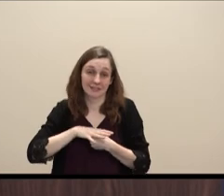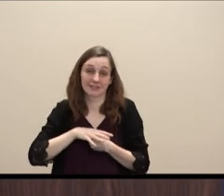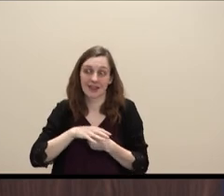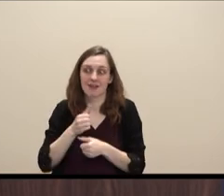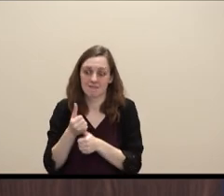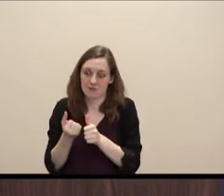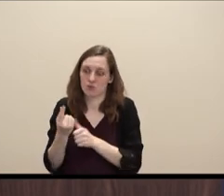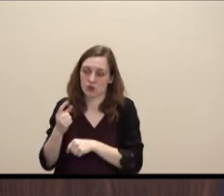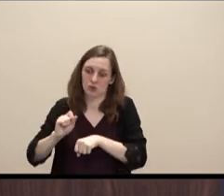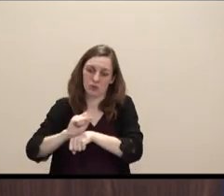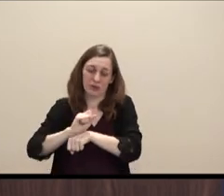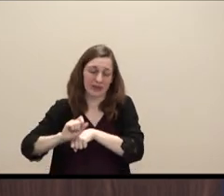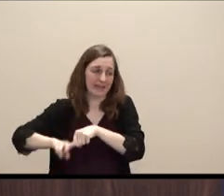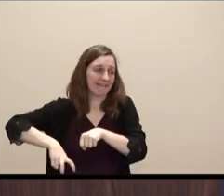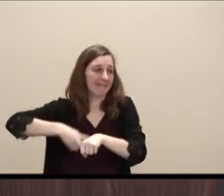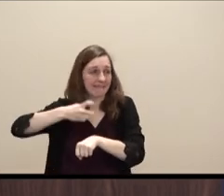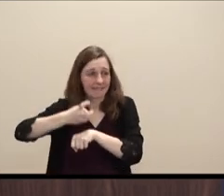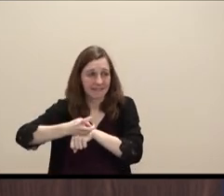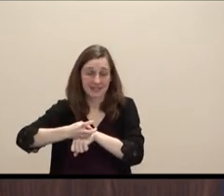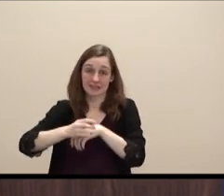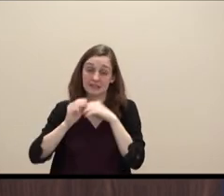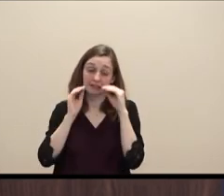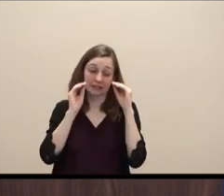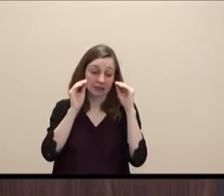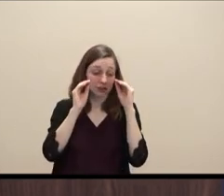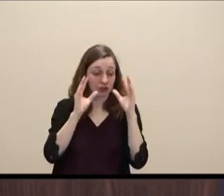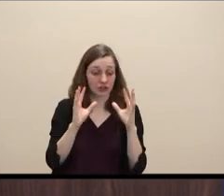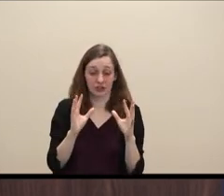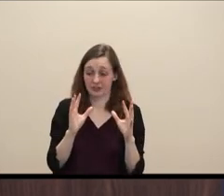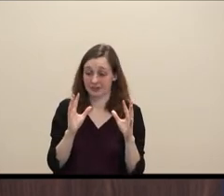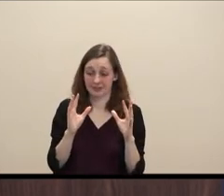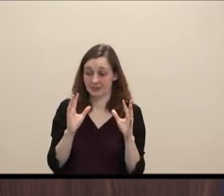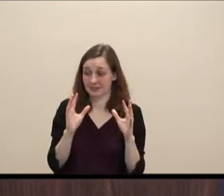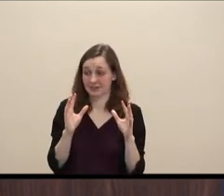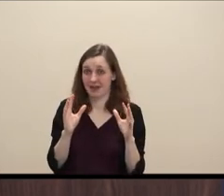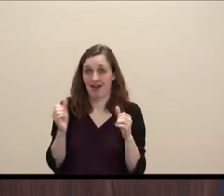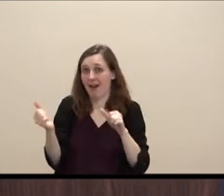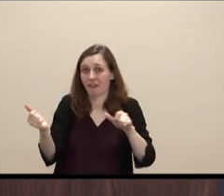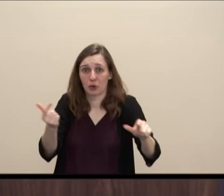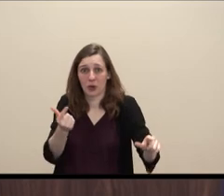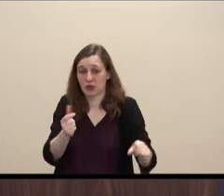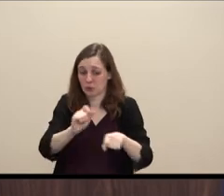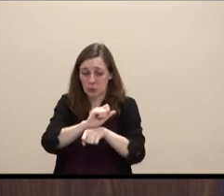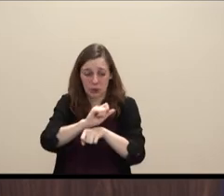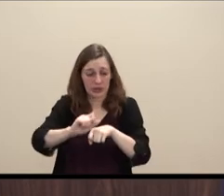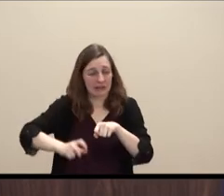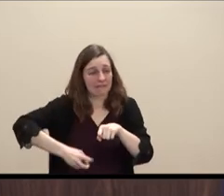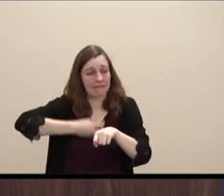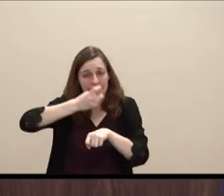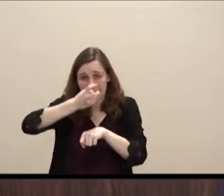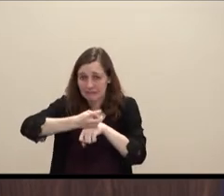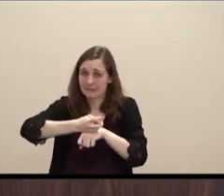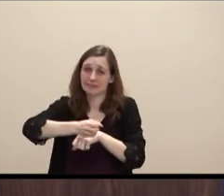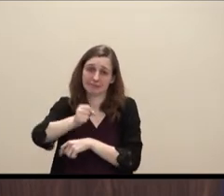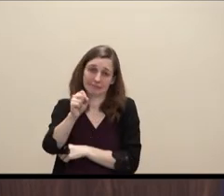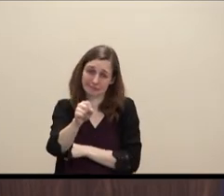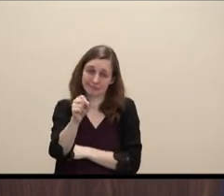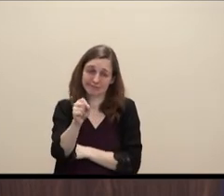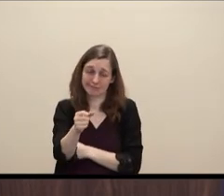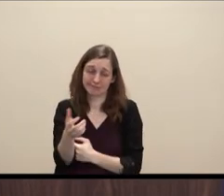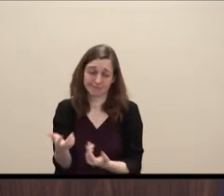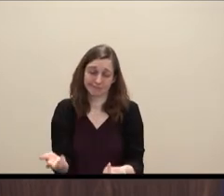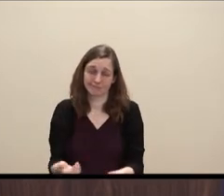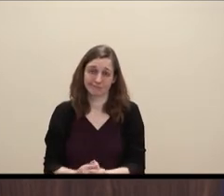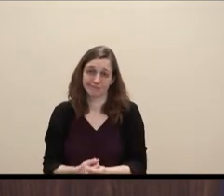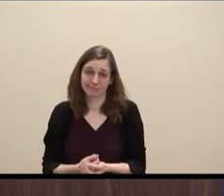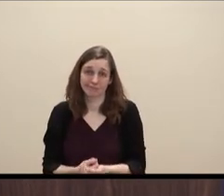everybody is working so hard. You know, your teachers and everyone, they're just really working hard. And so many